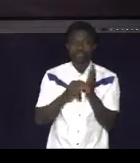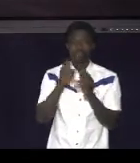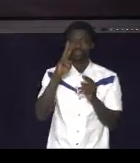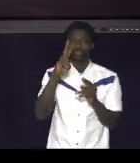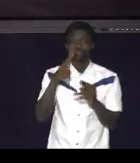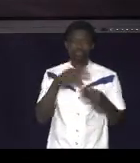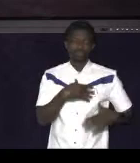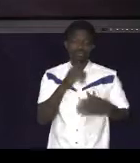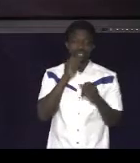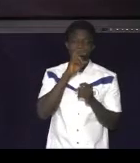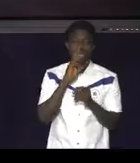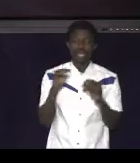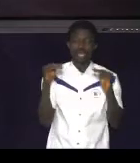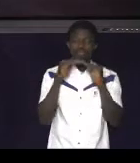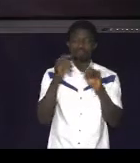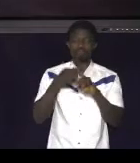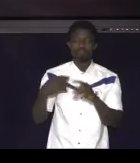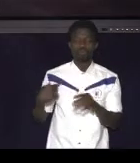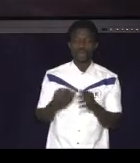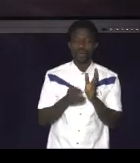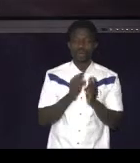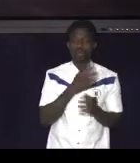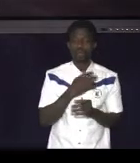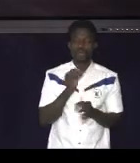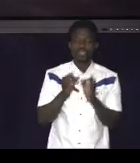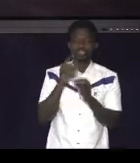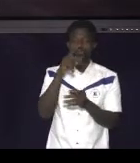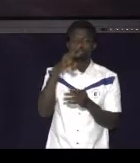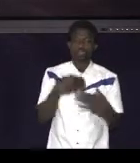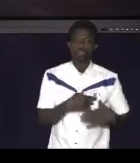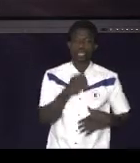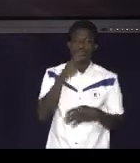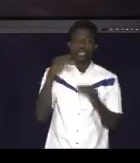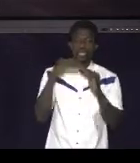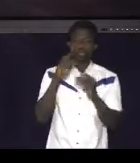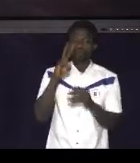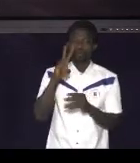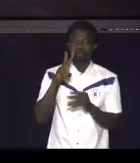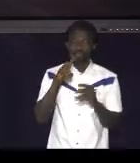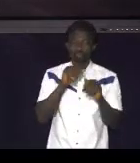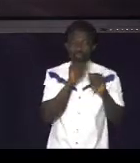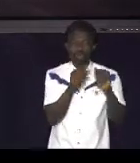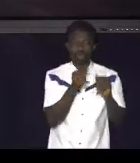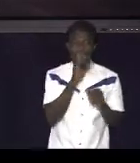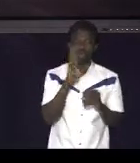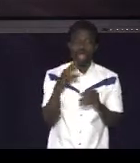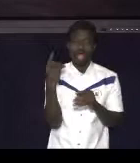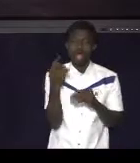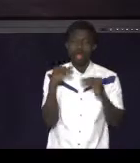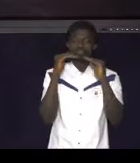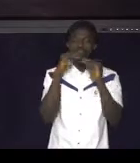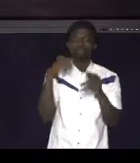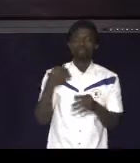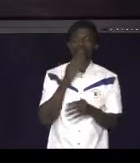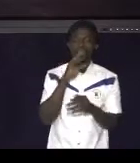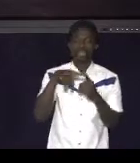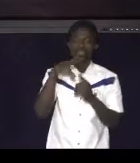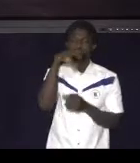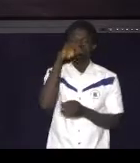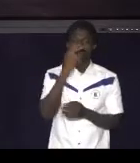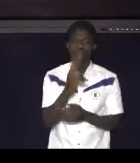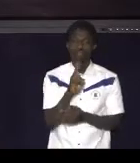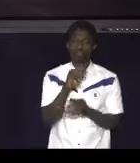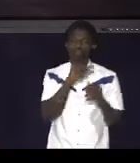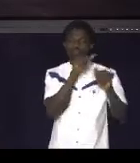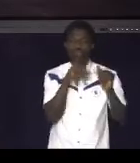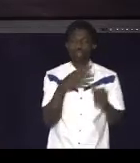equal from our review. And if two sides are equal, the two angles here are also equal. Okay, so we have to find these two